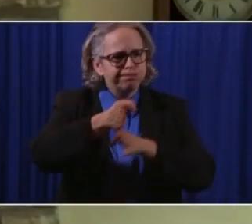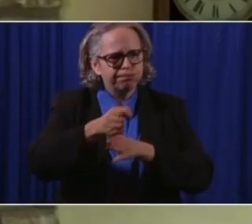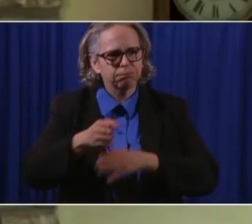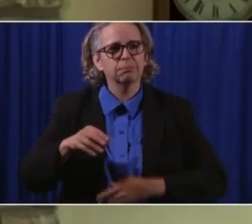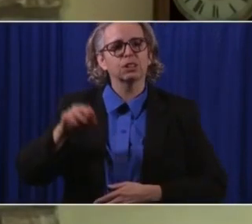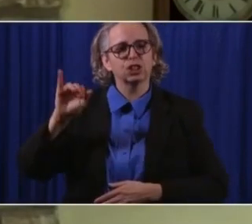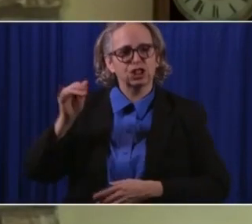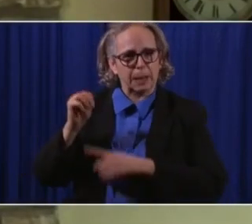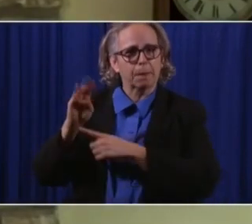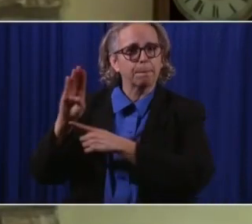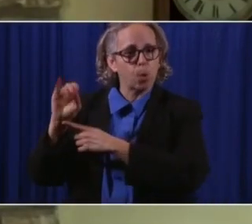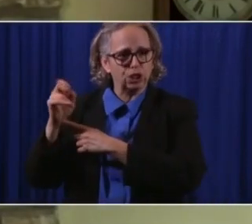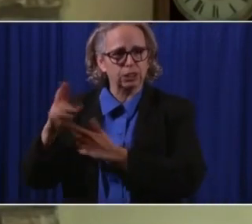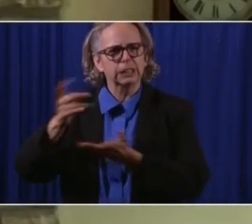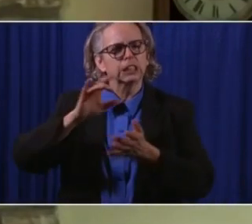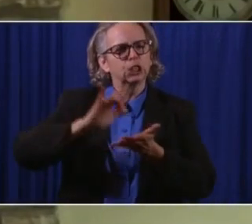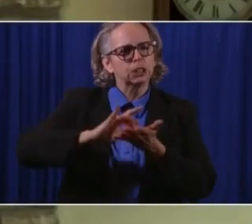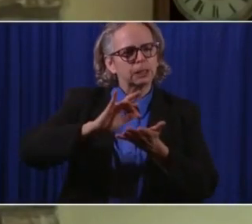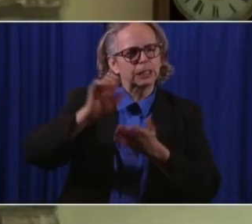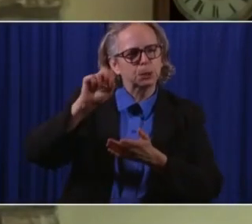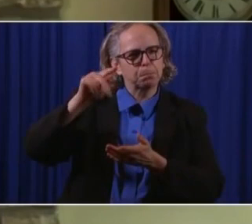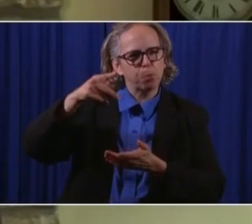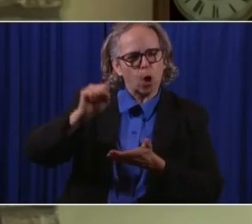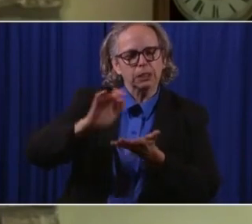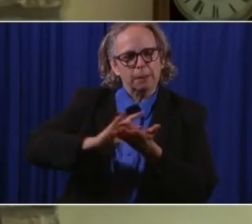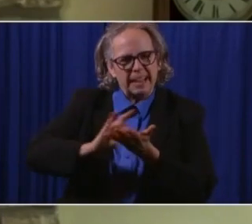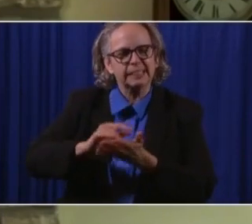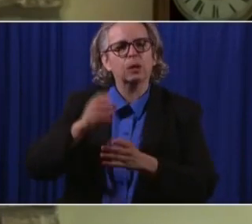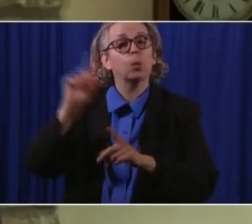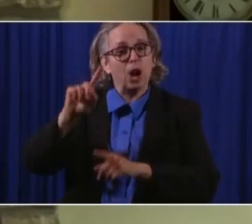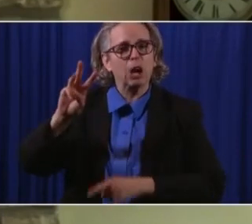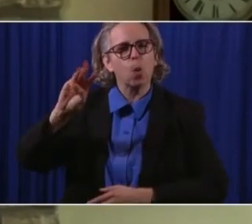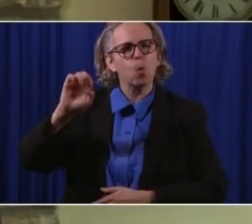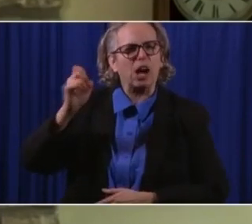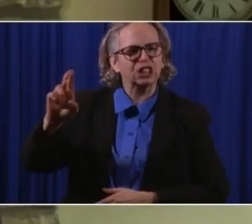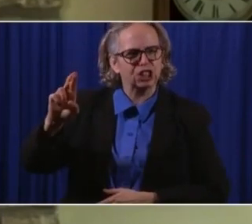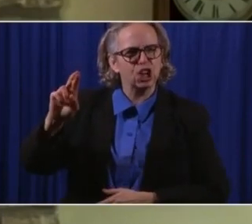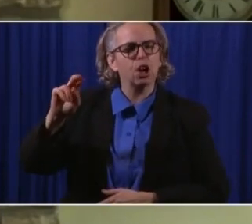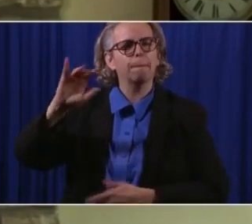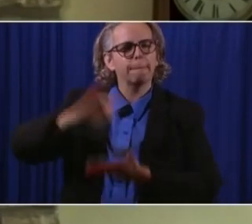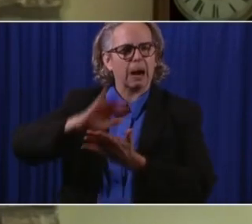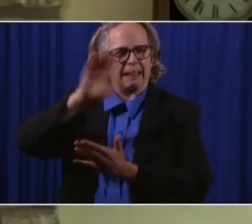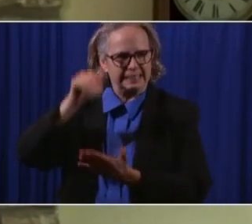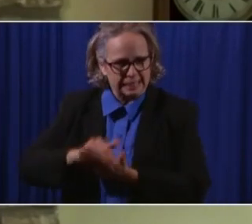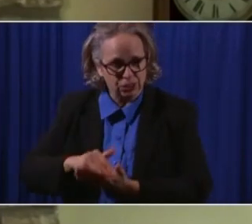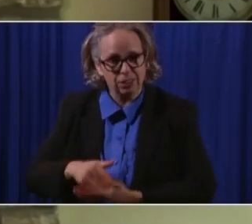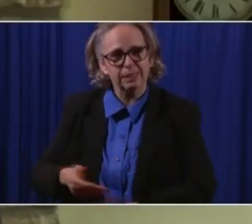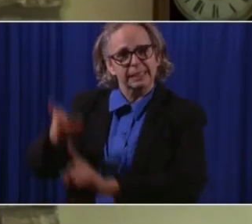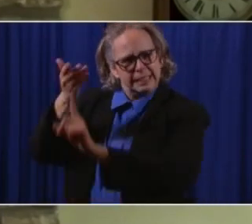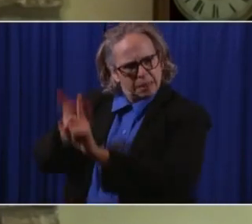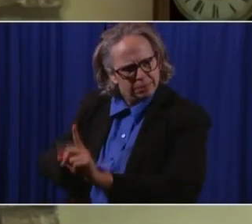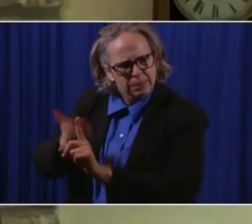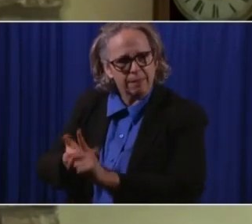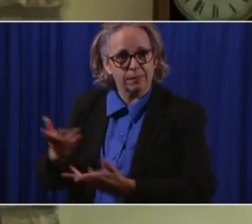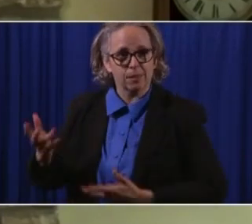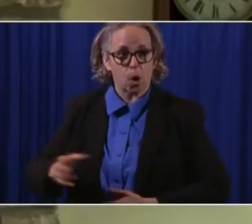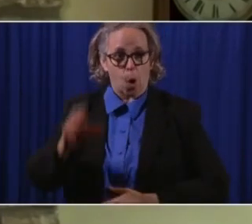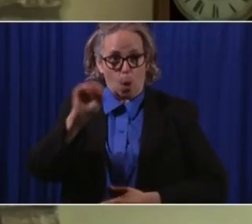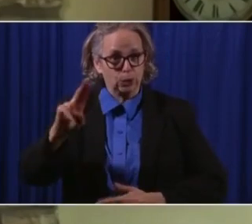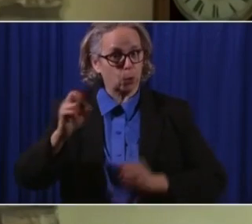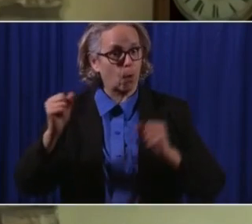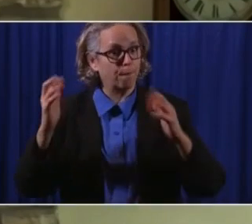at the Wexner Medical Center. He's some firsthand experience as a former Ohio State football player from 1989 to 1993. We'll give your age